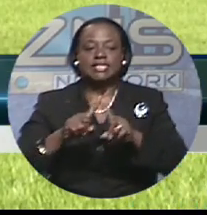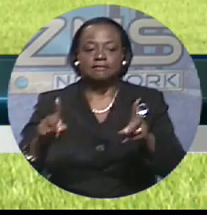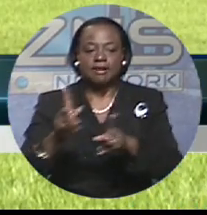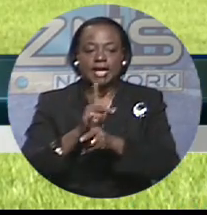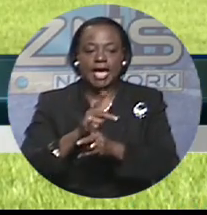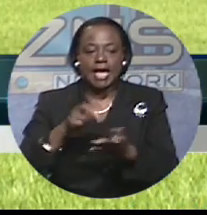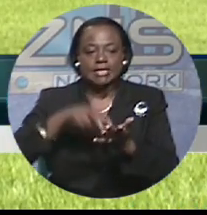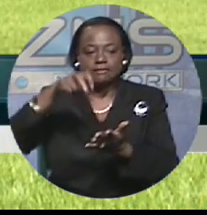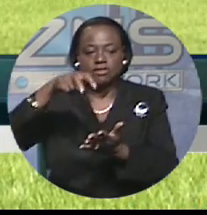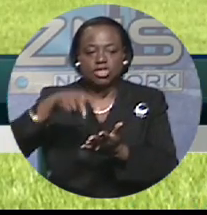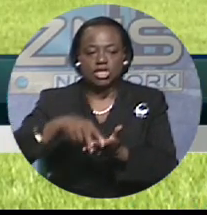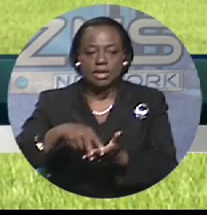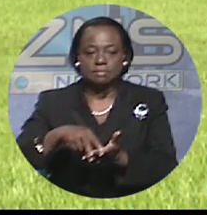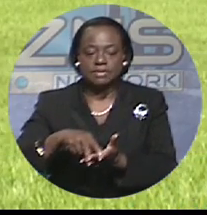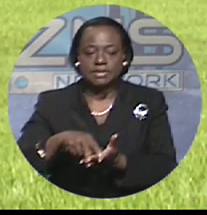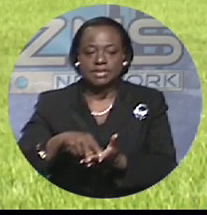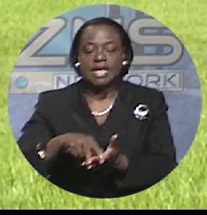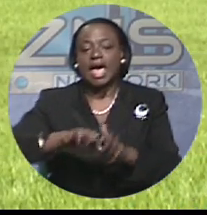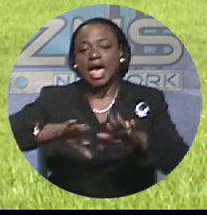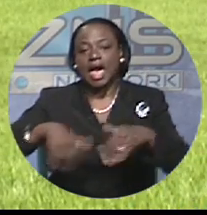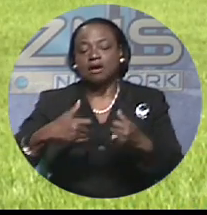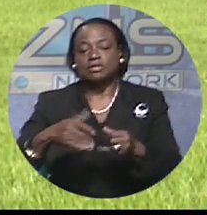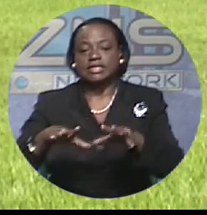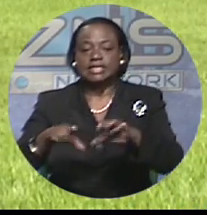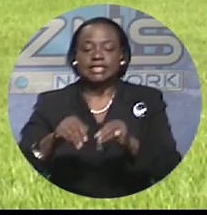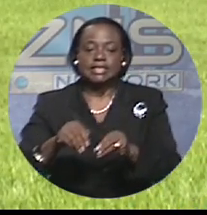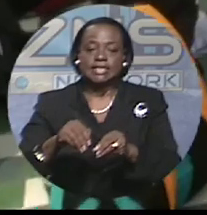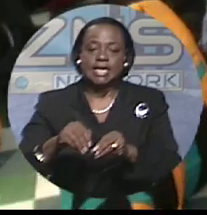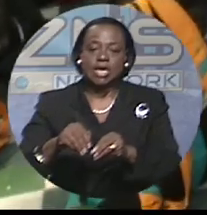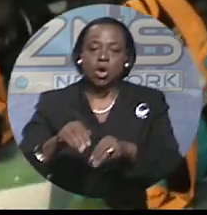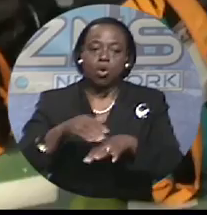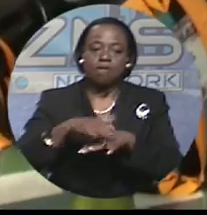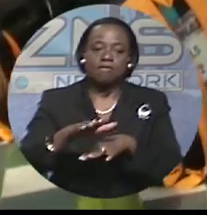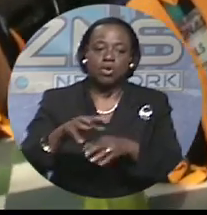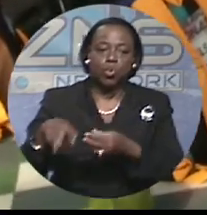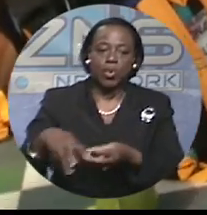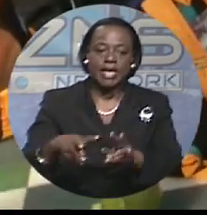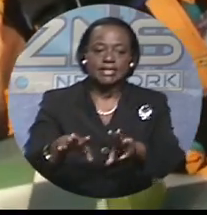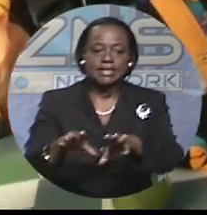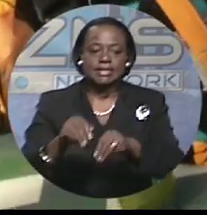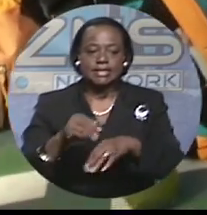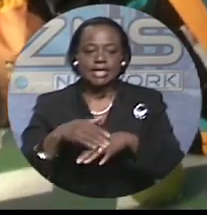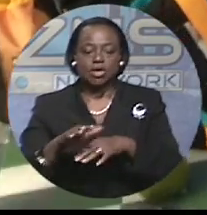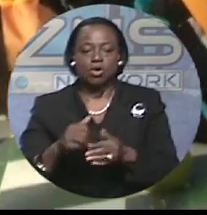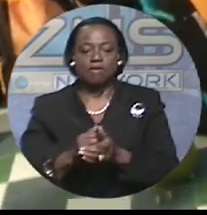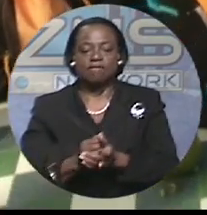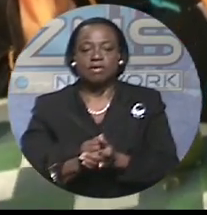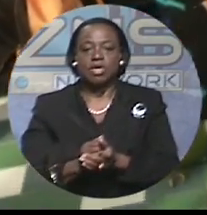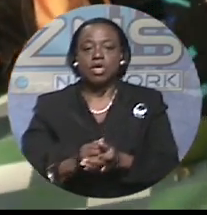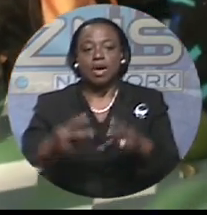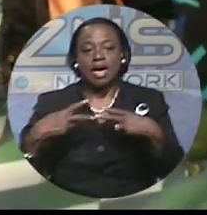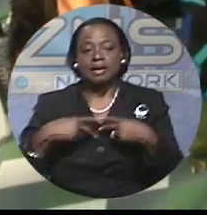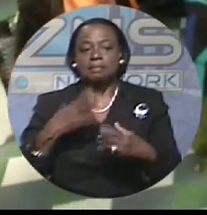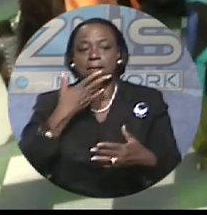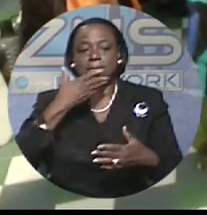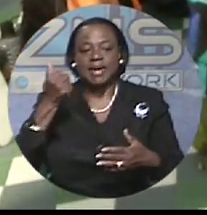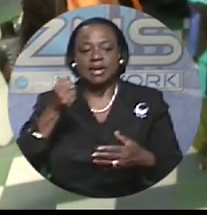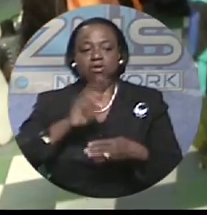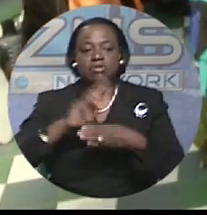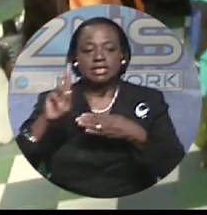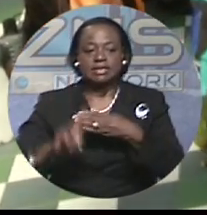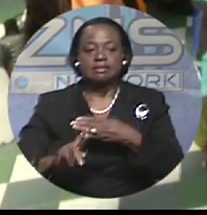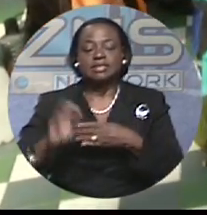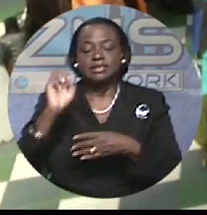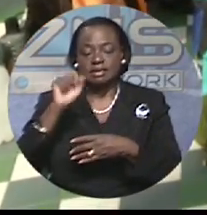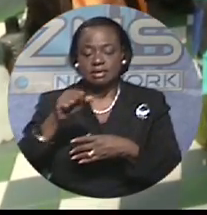learn about angle of takeoff, waves of takeoff, and stuff like that. So you're seeing some better results since working on the boost of that? Yes, I've